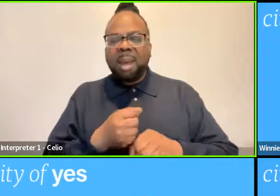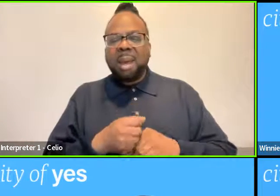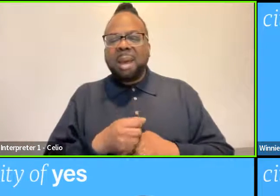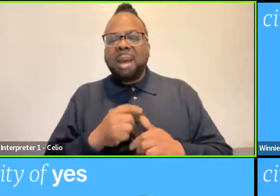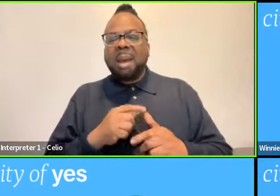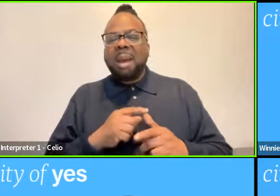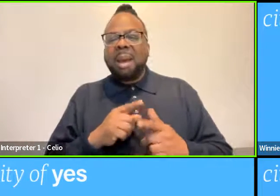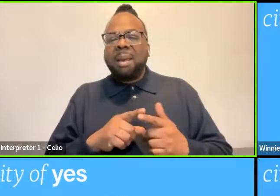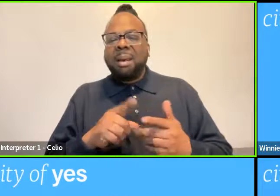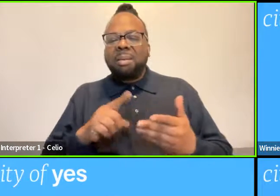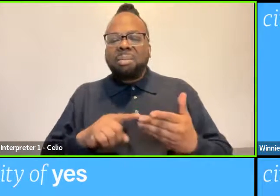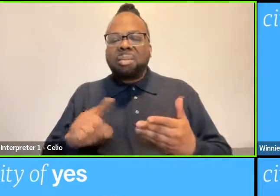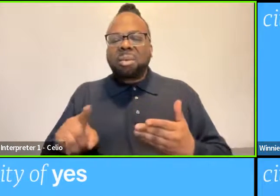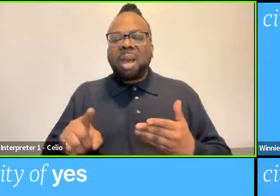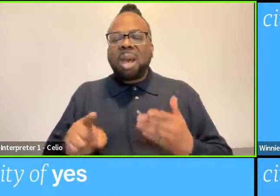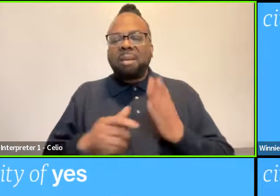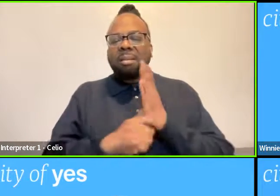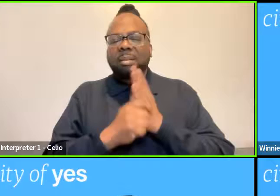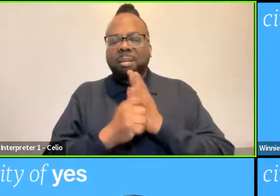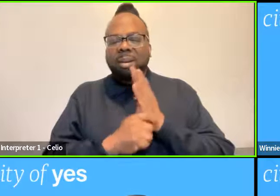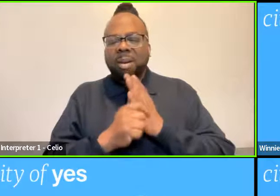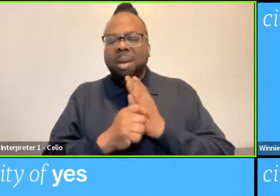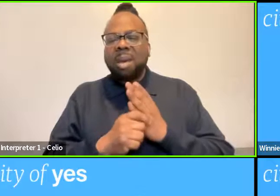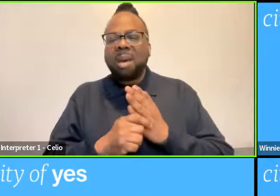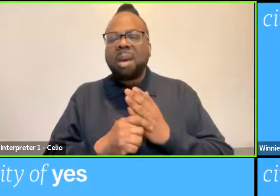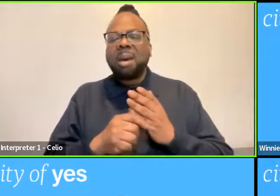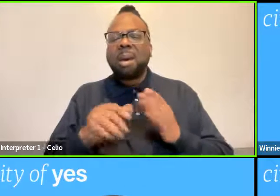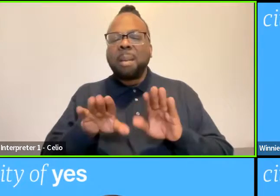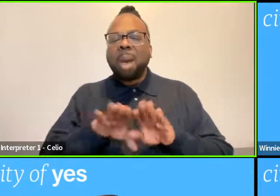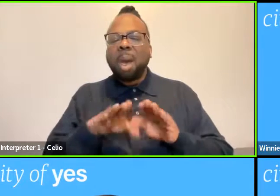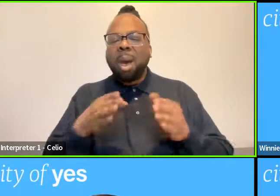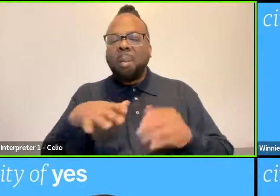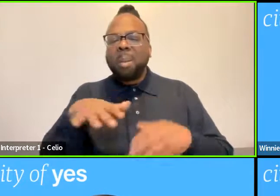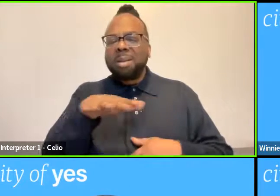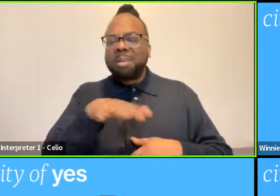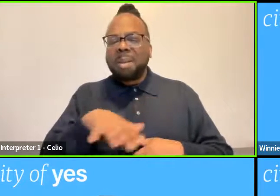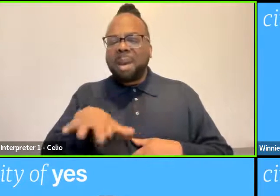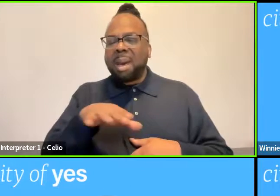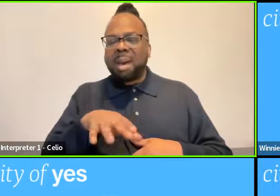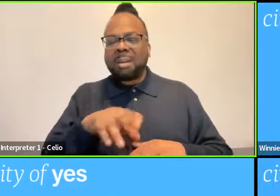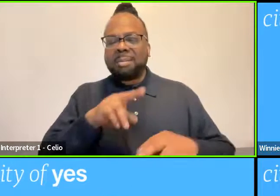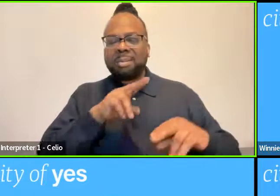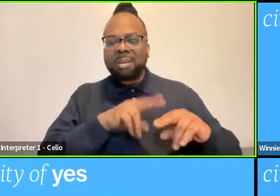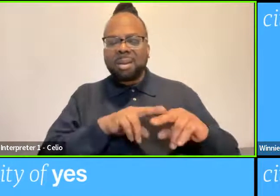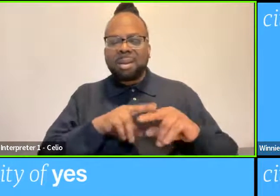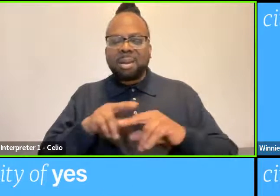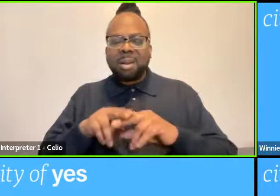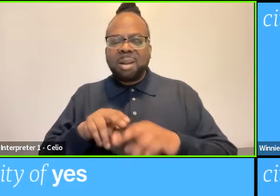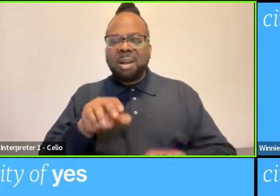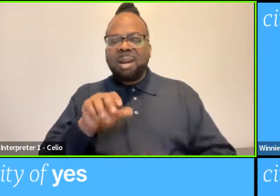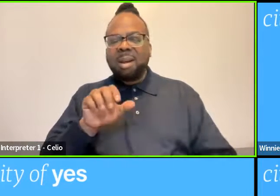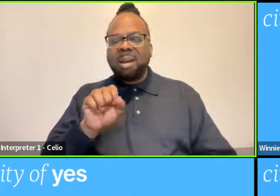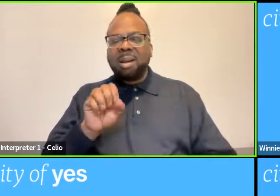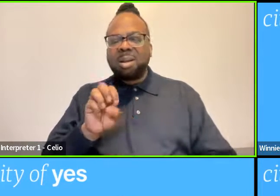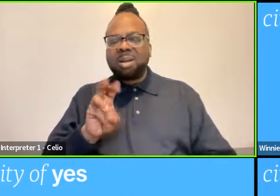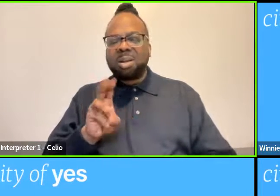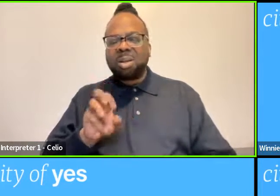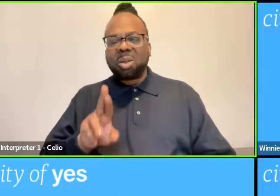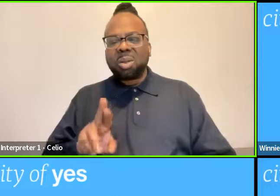technical manual. Open space, school seats, sewer and water,